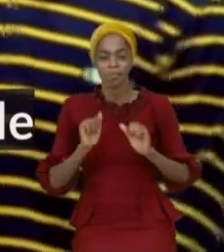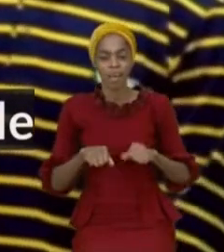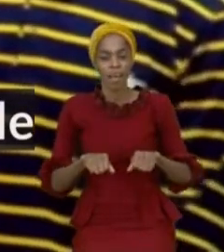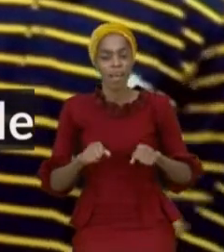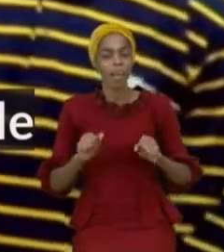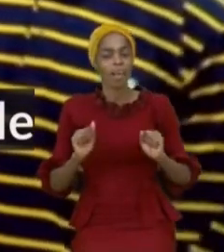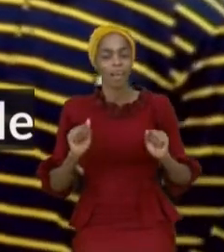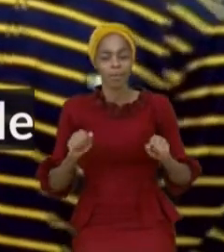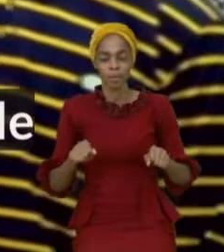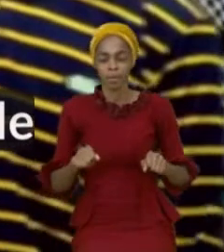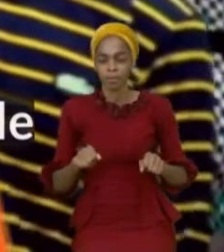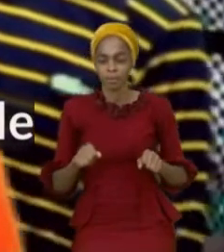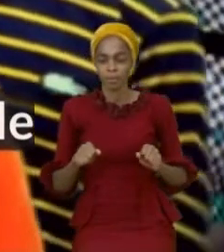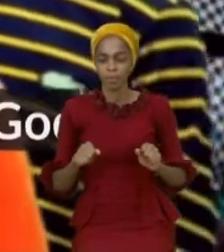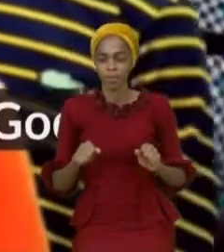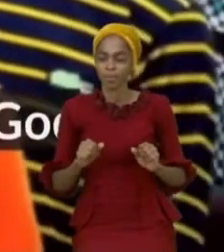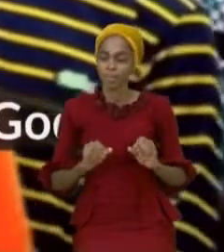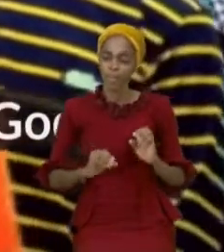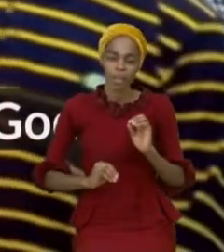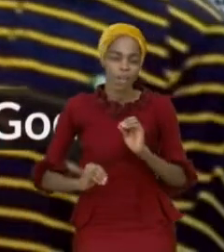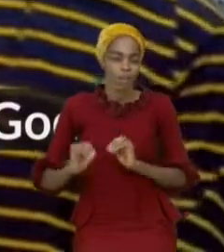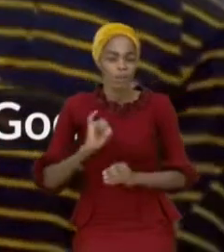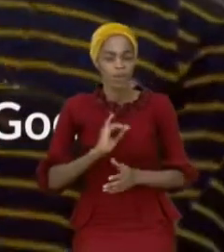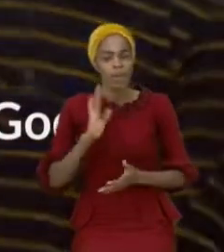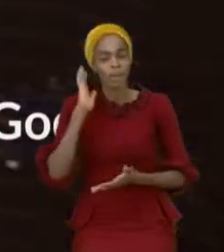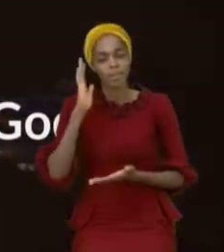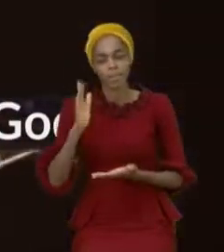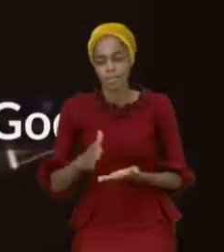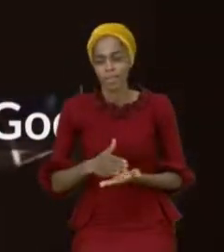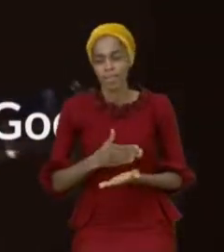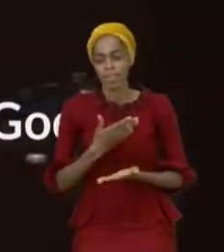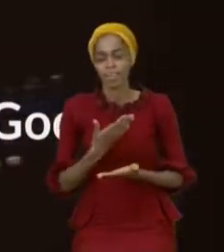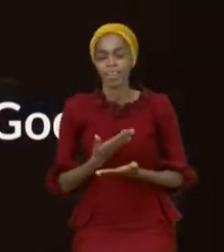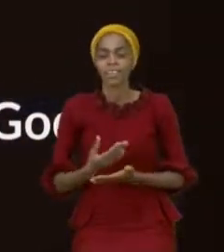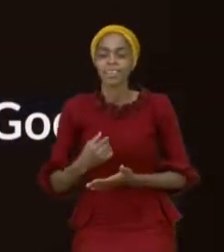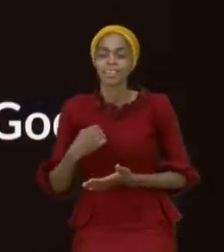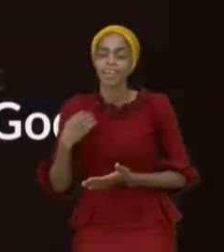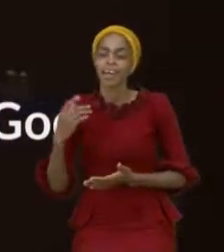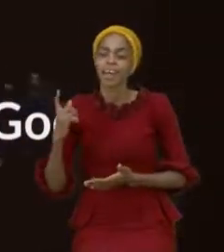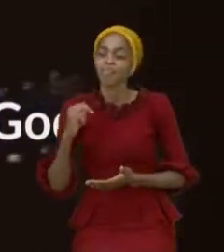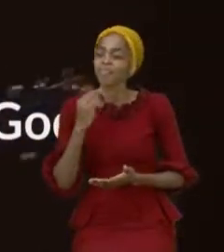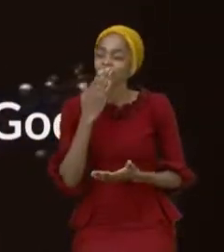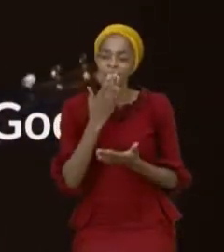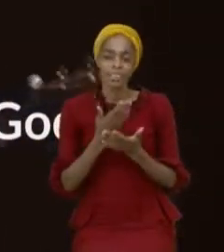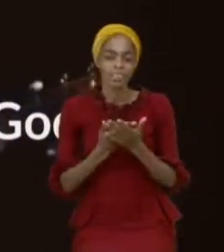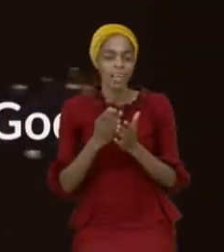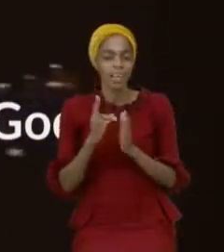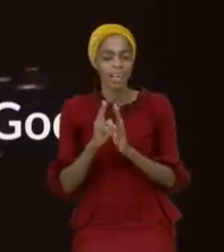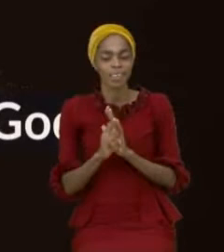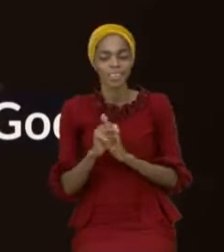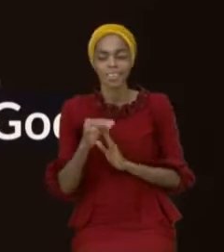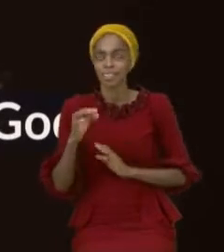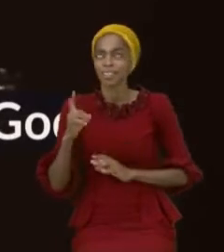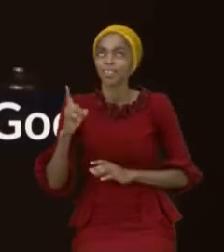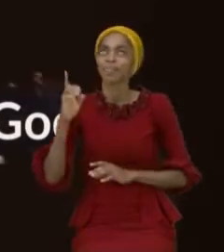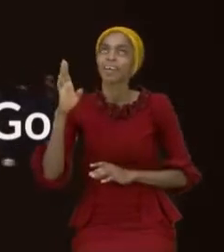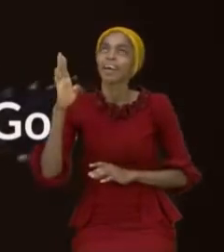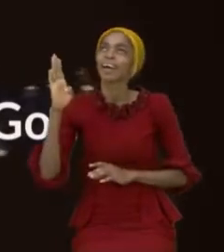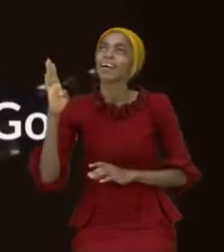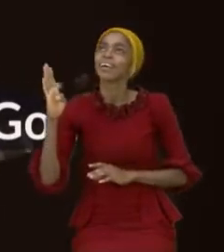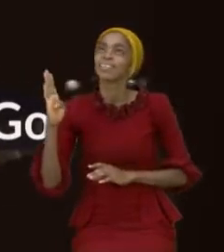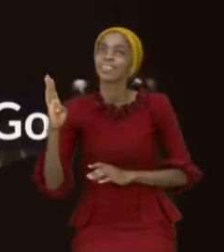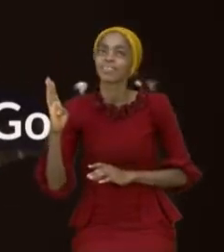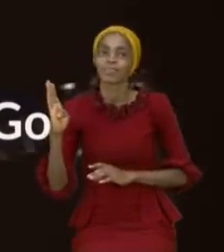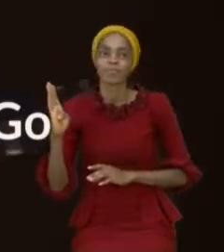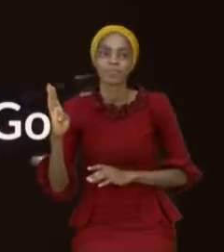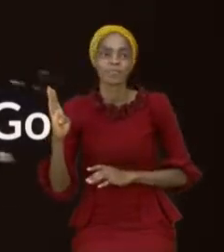am able, oh, I will sing of the goodness of